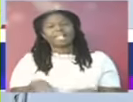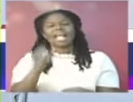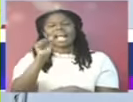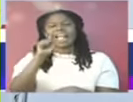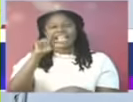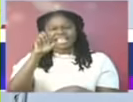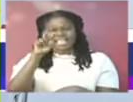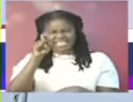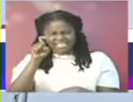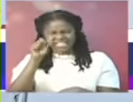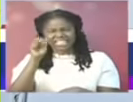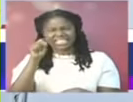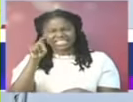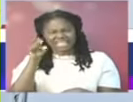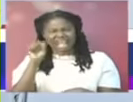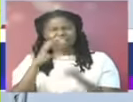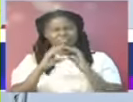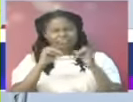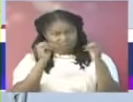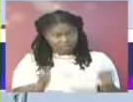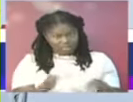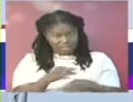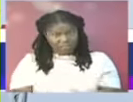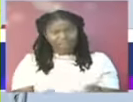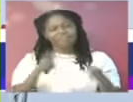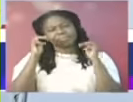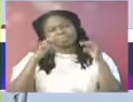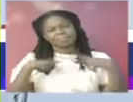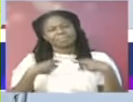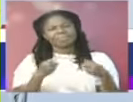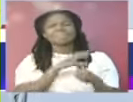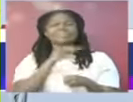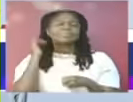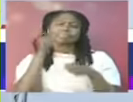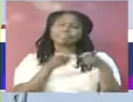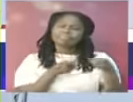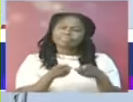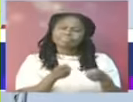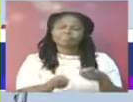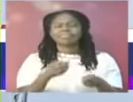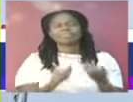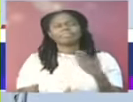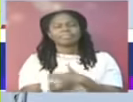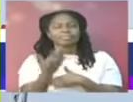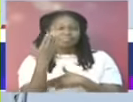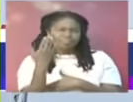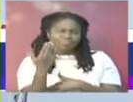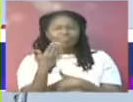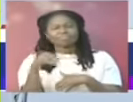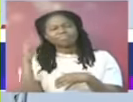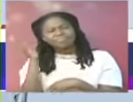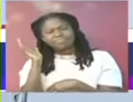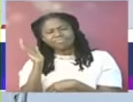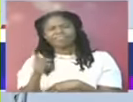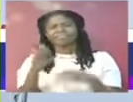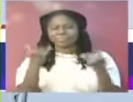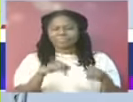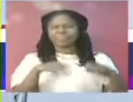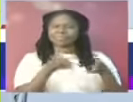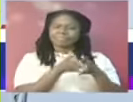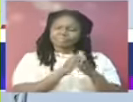Officer at the Ministry of Health, and I will moderate this morning's media conference. I now invite Dr. Hines to present the latest